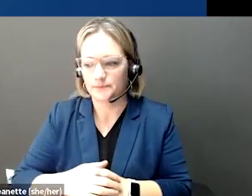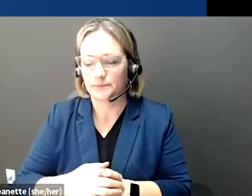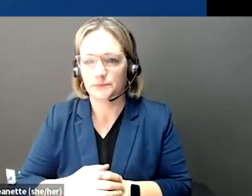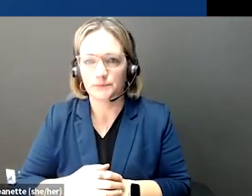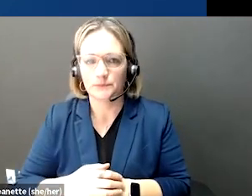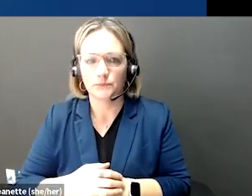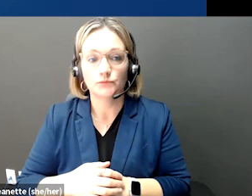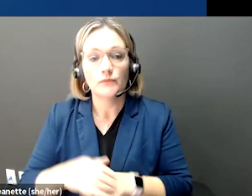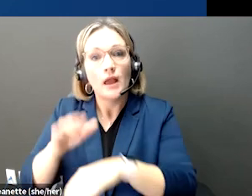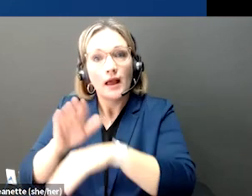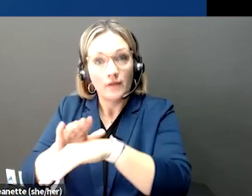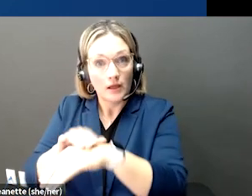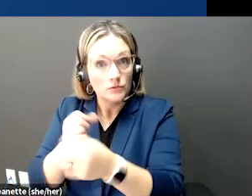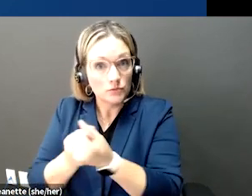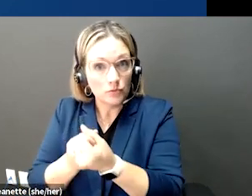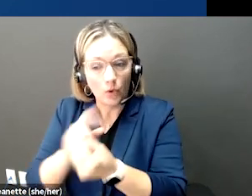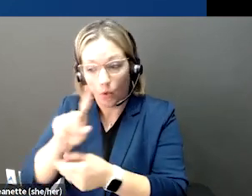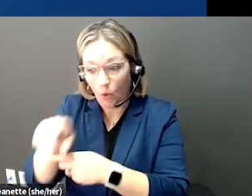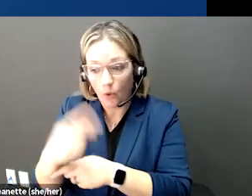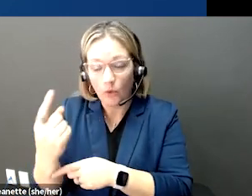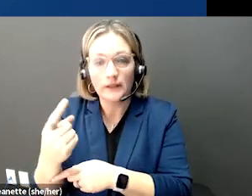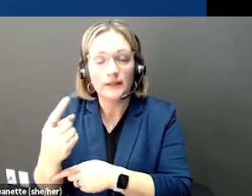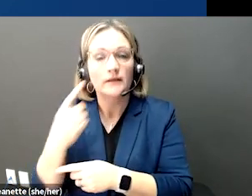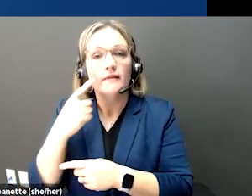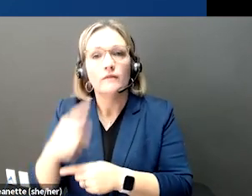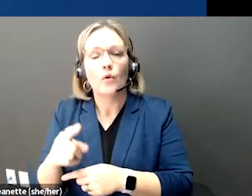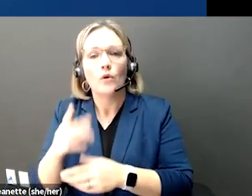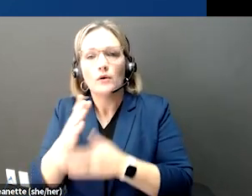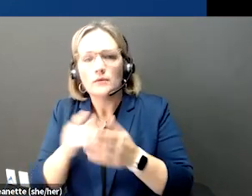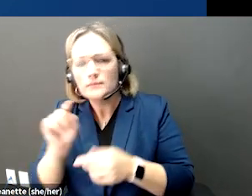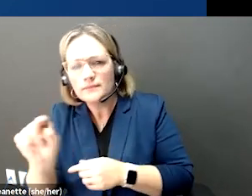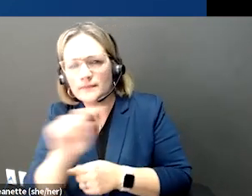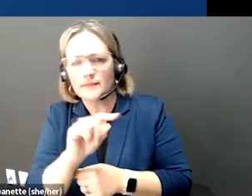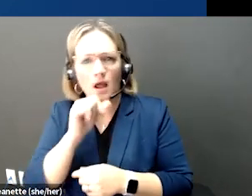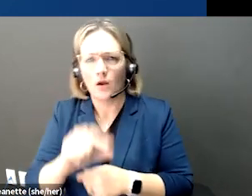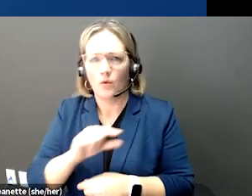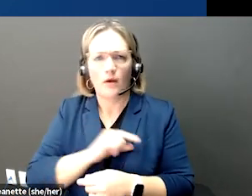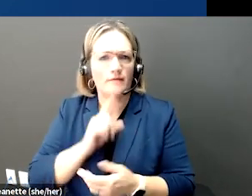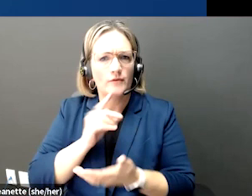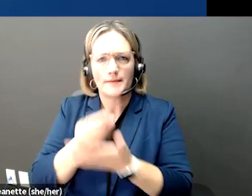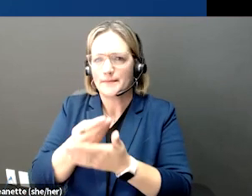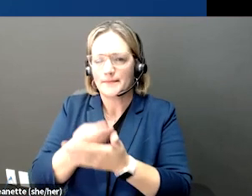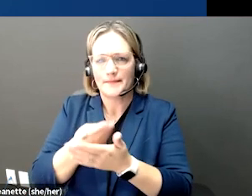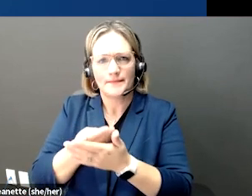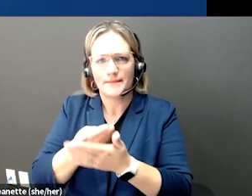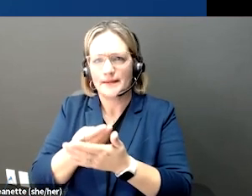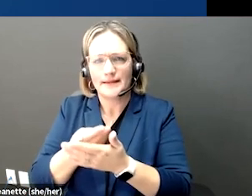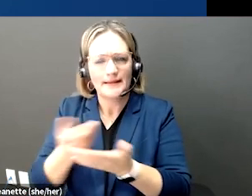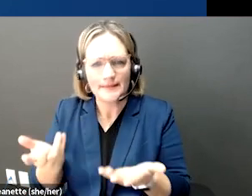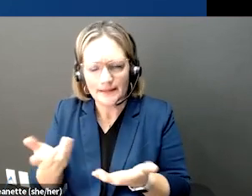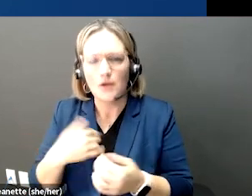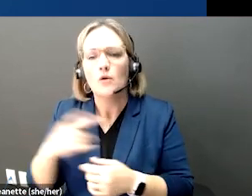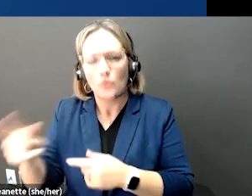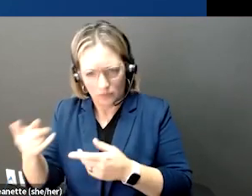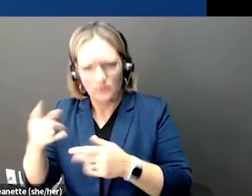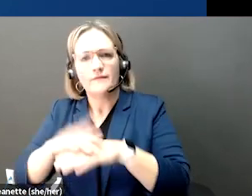Advisor support only is for those members who would not qualify for funding. They can receive a call from the advisor twice a year